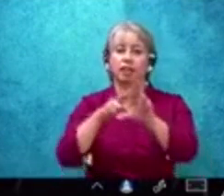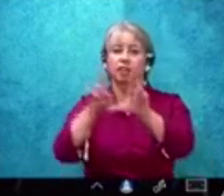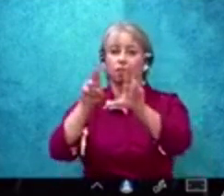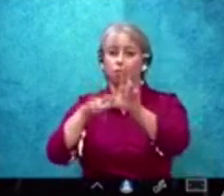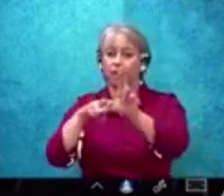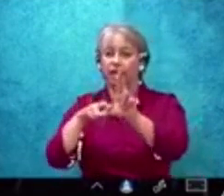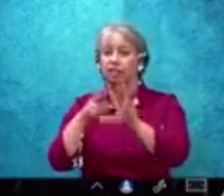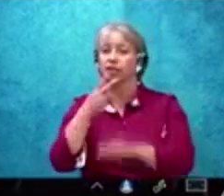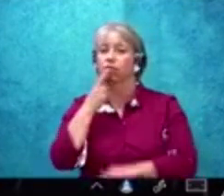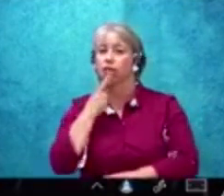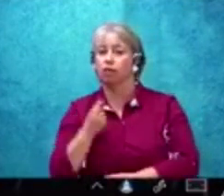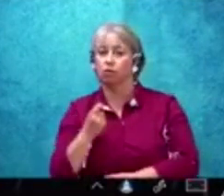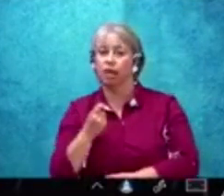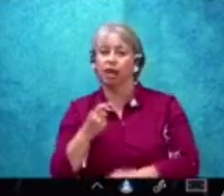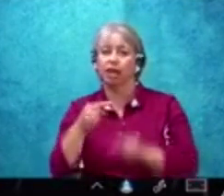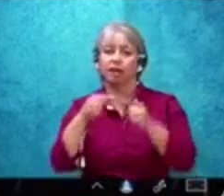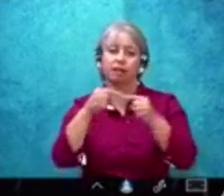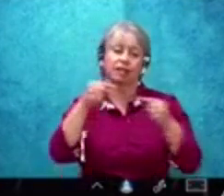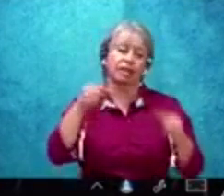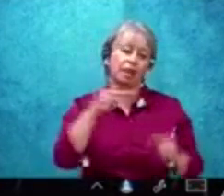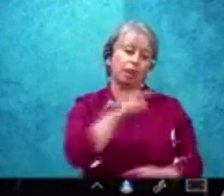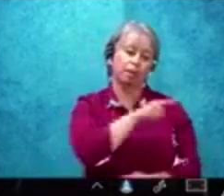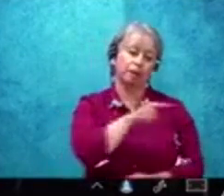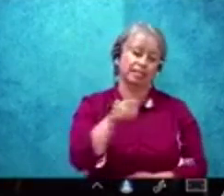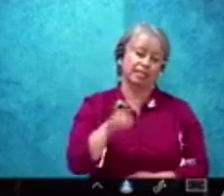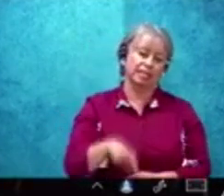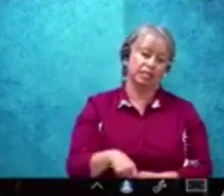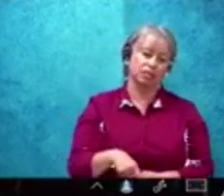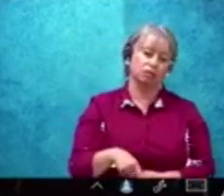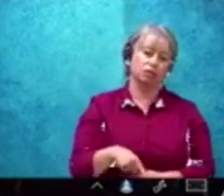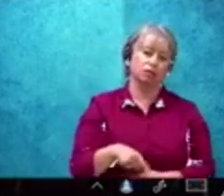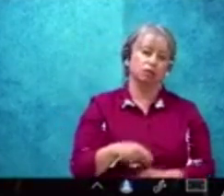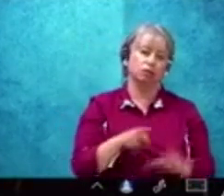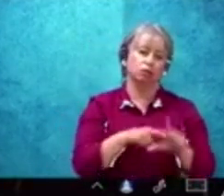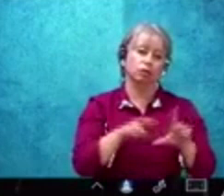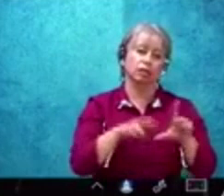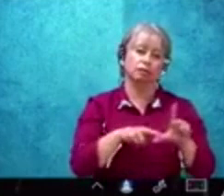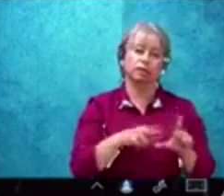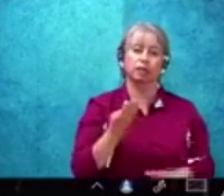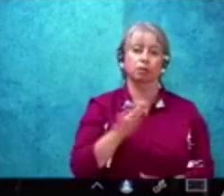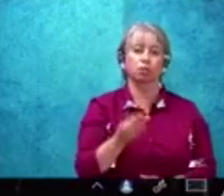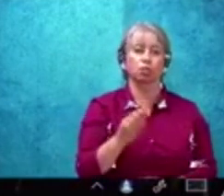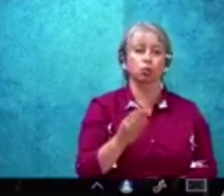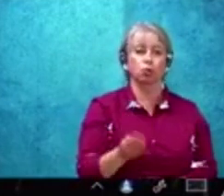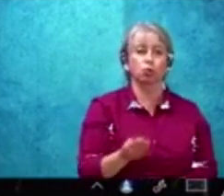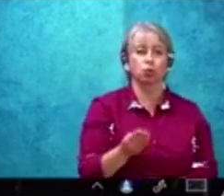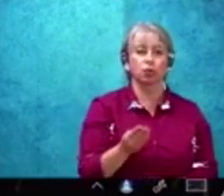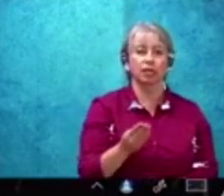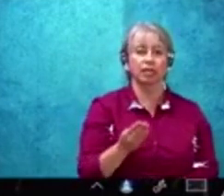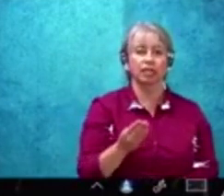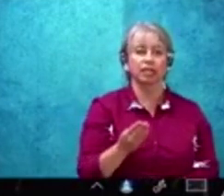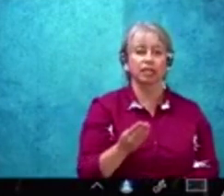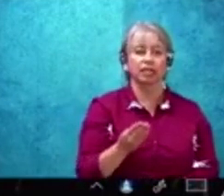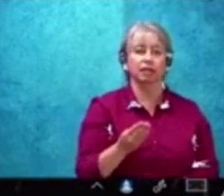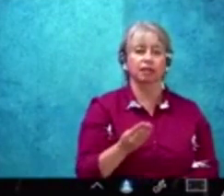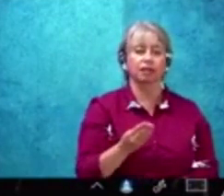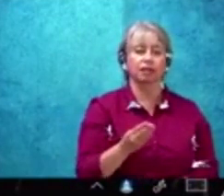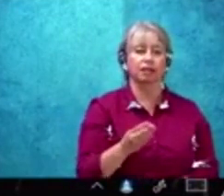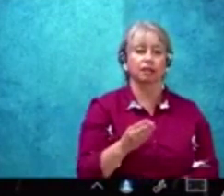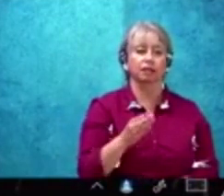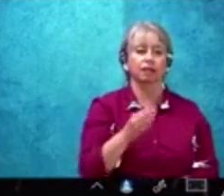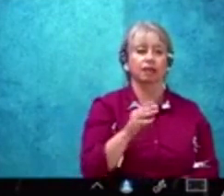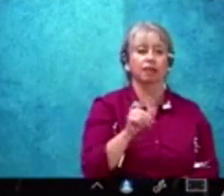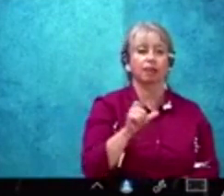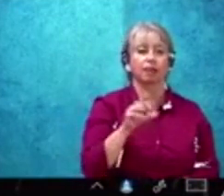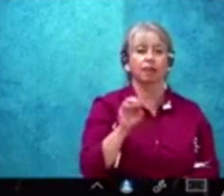red, but we also created a right triangle with a blue. The legs would be the same.